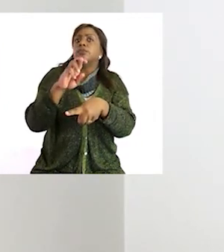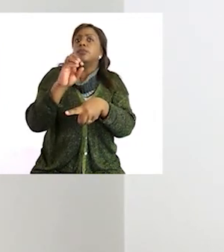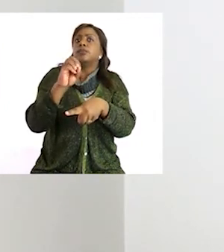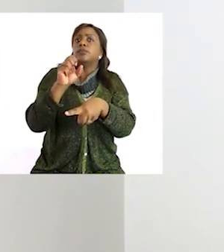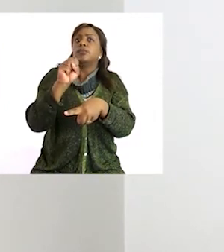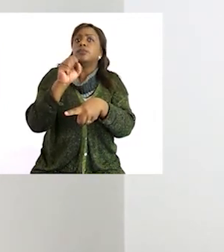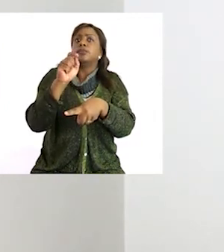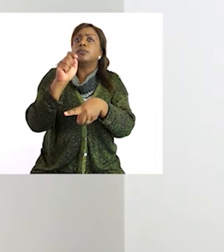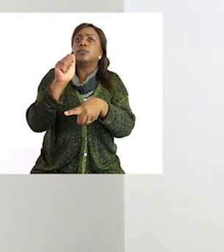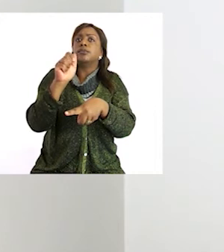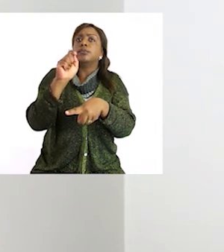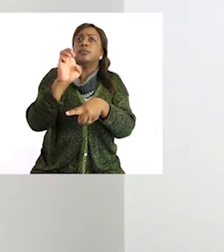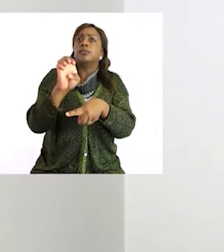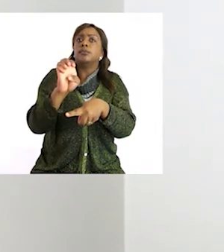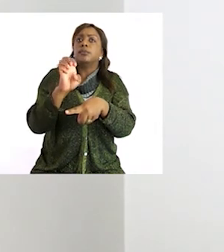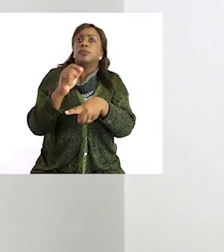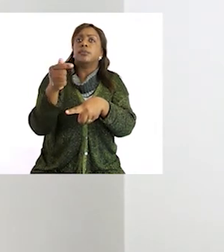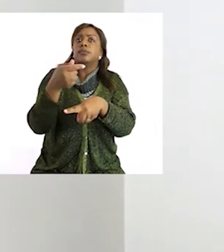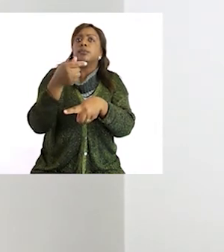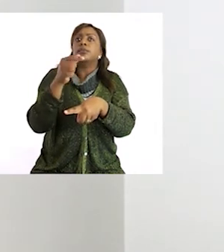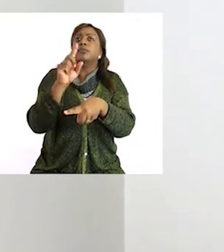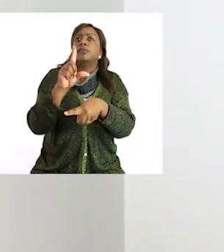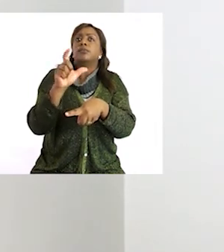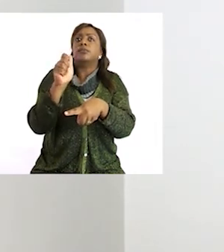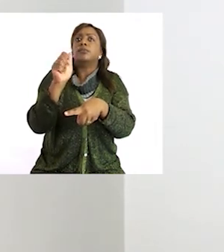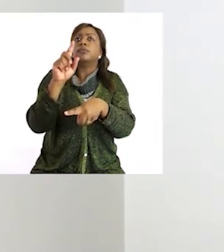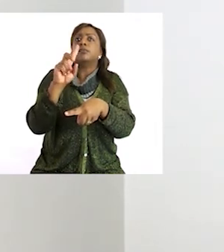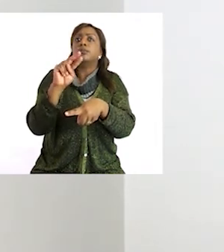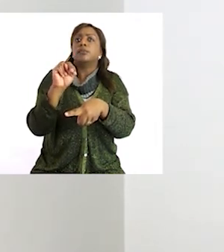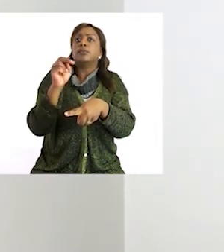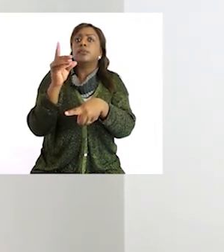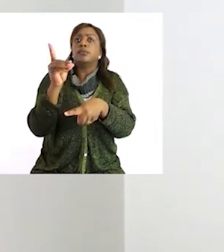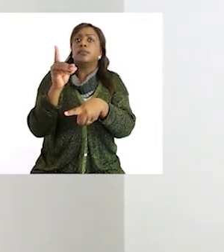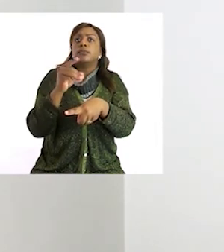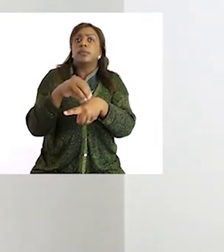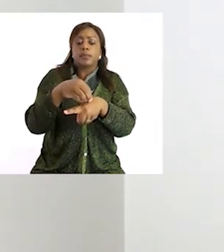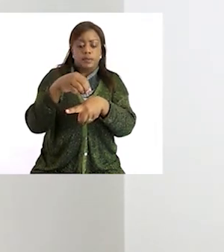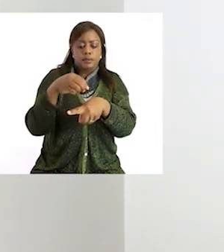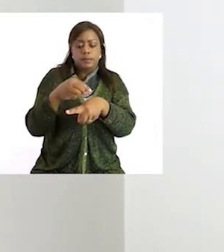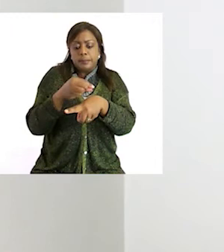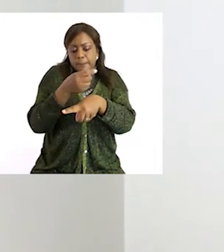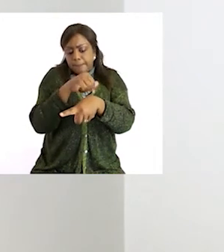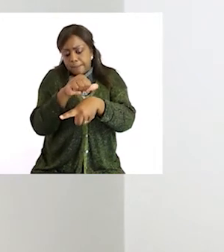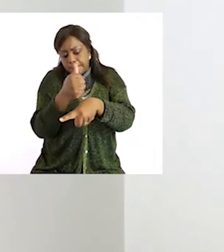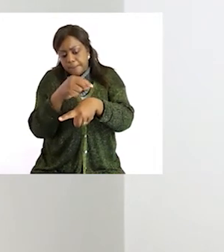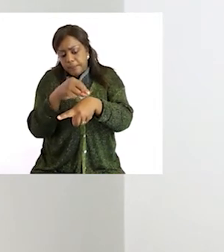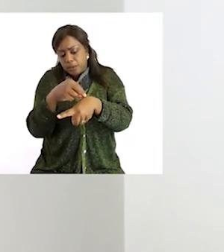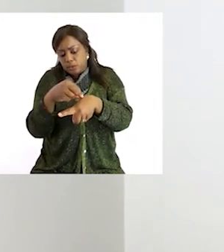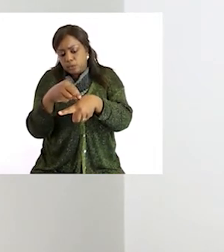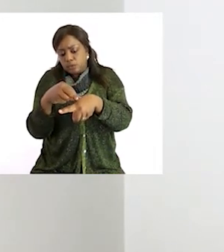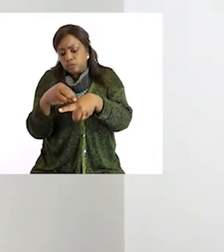From the prostate gland, there's another tube, and this tube is known as the urethra,